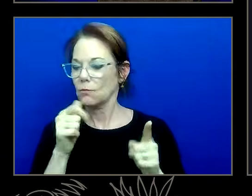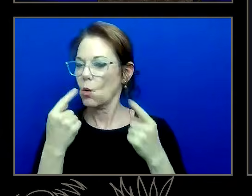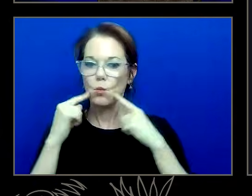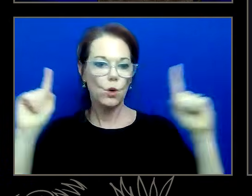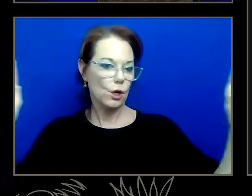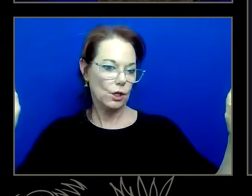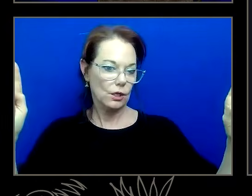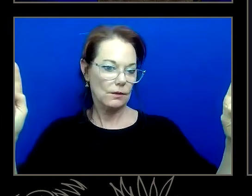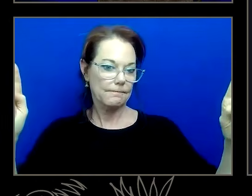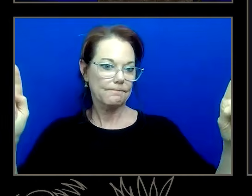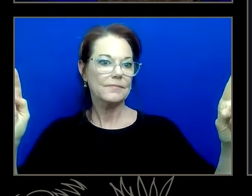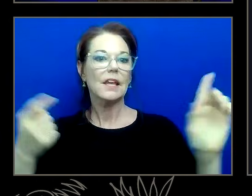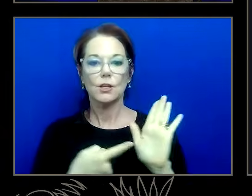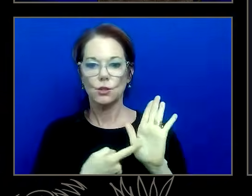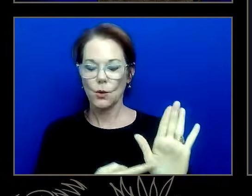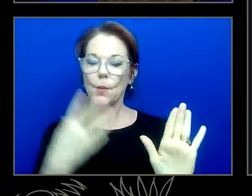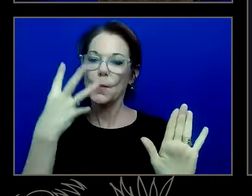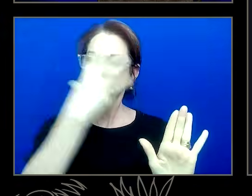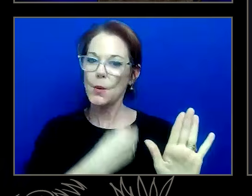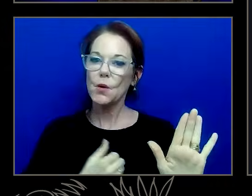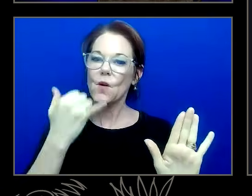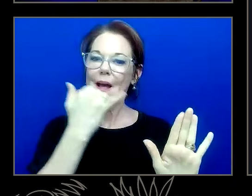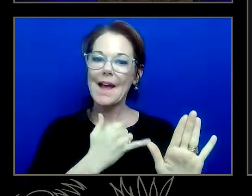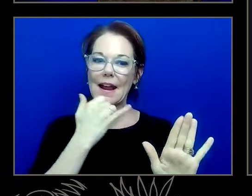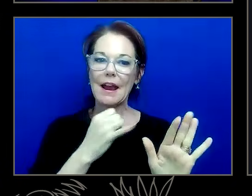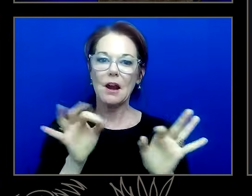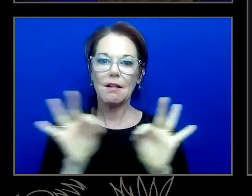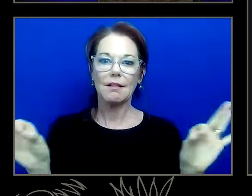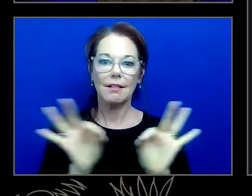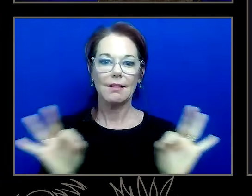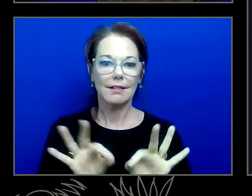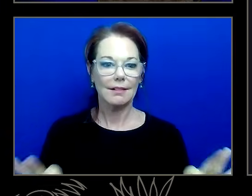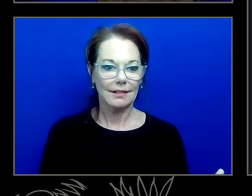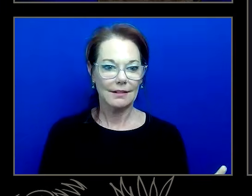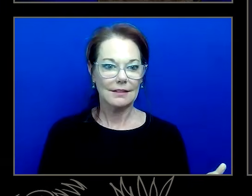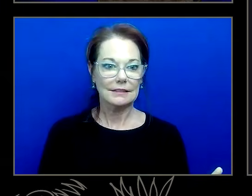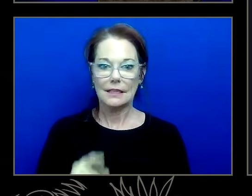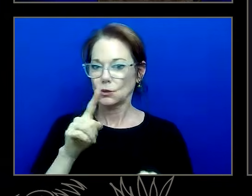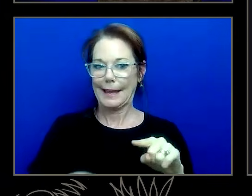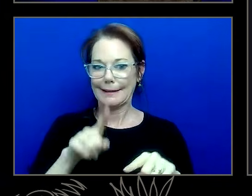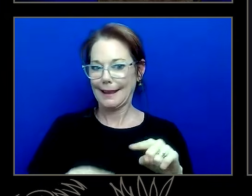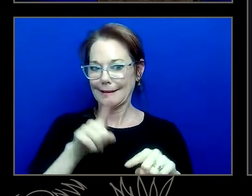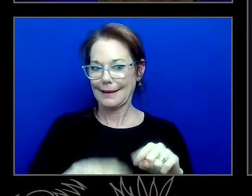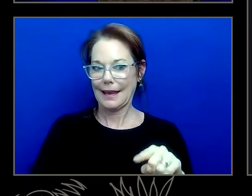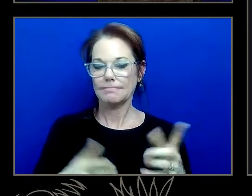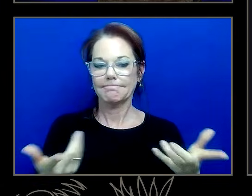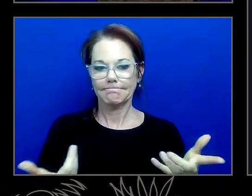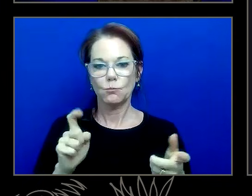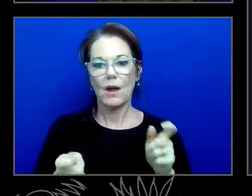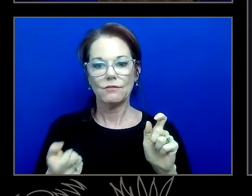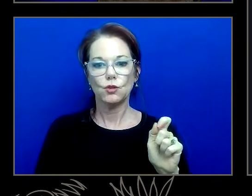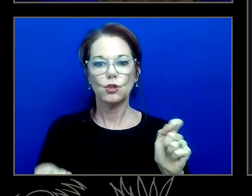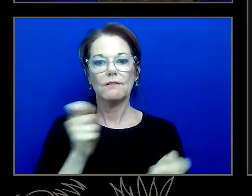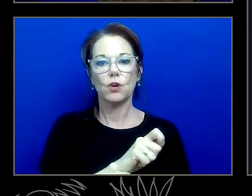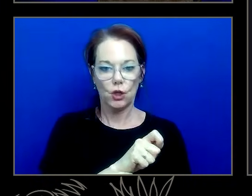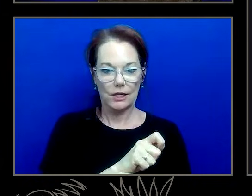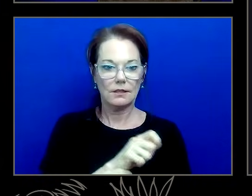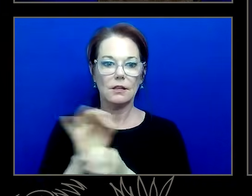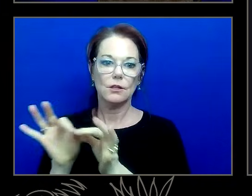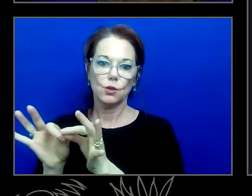very beautiful errors showing you that, sorry, you can't actually do this. So we do have to convert it to a string so it